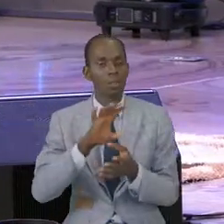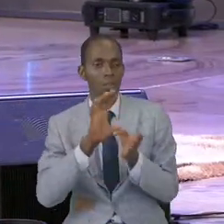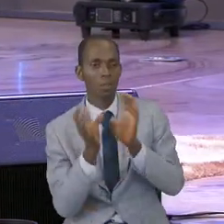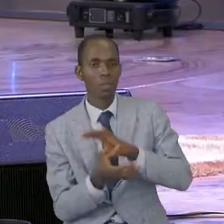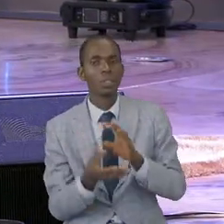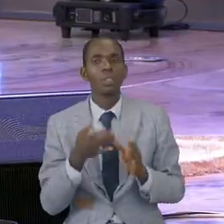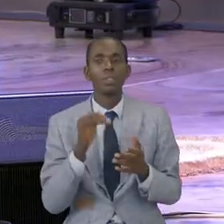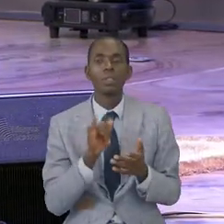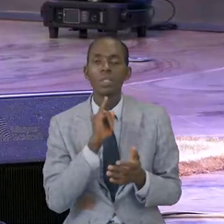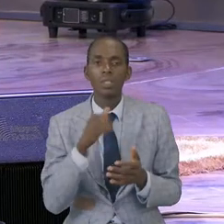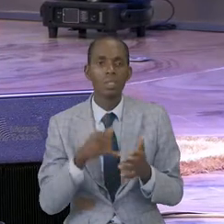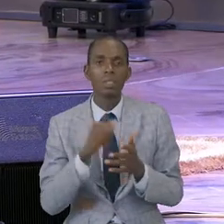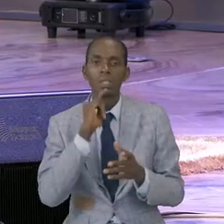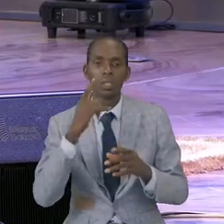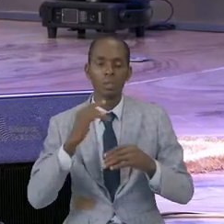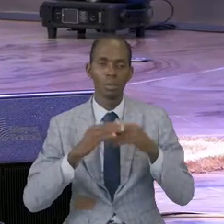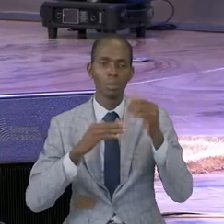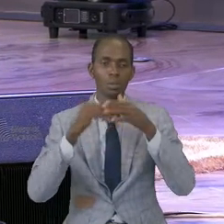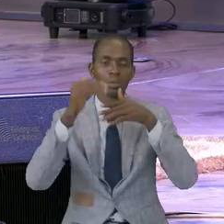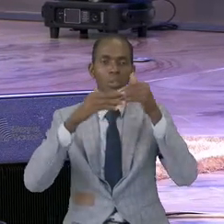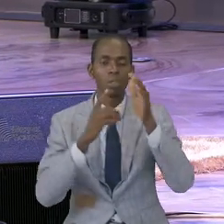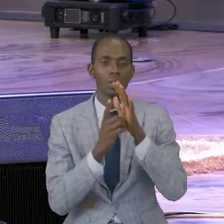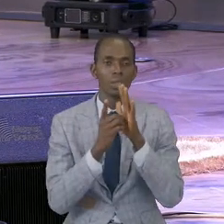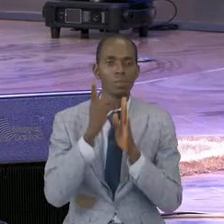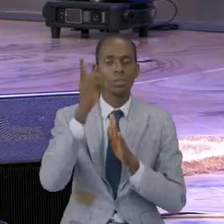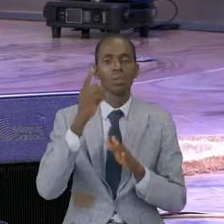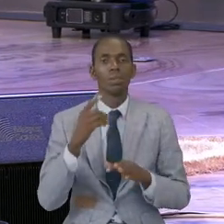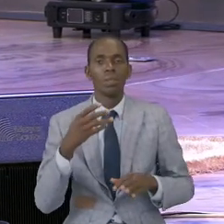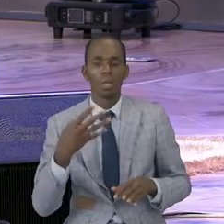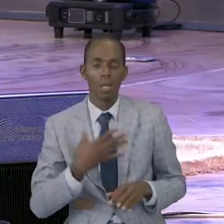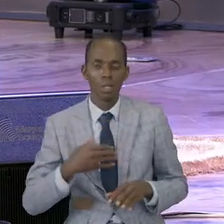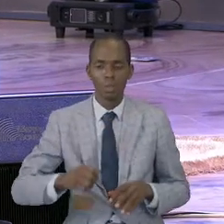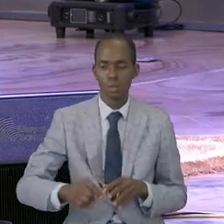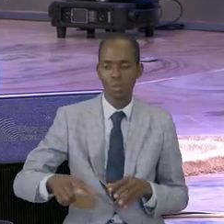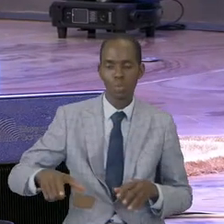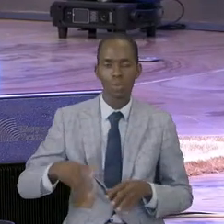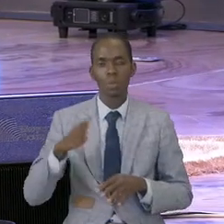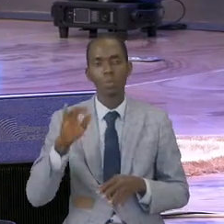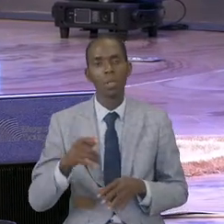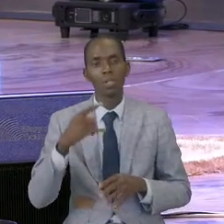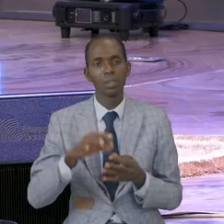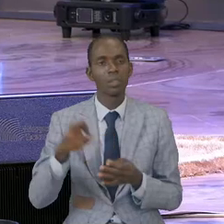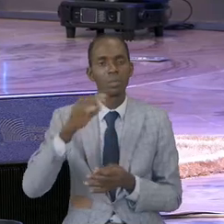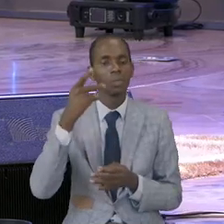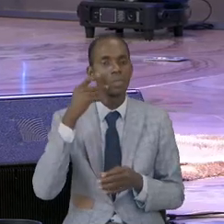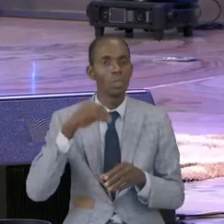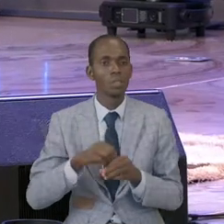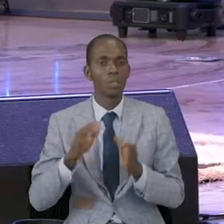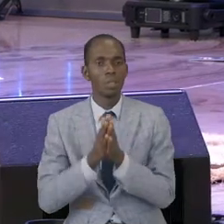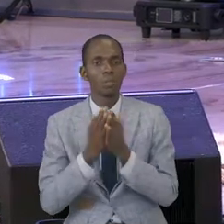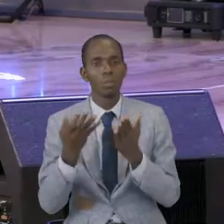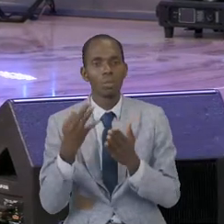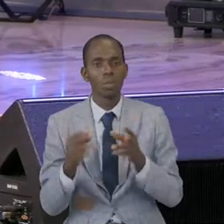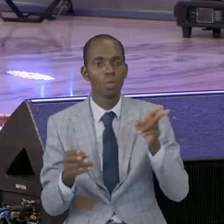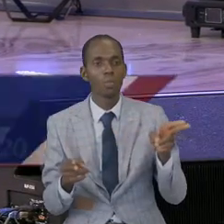conversion, there's the cultivation and the sowing by the Spirit. Hosea chapter 10,